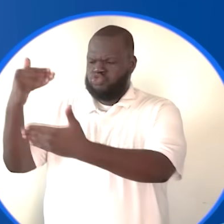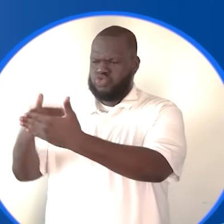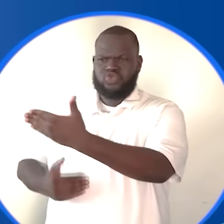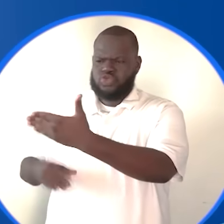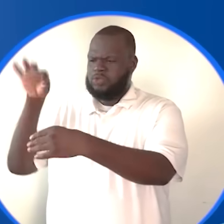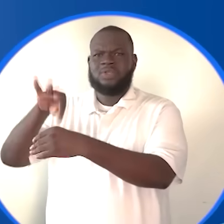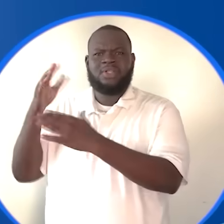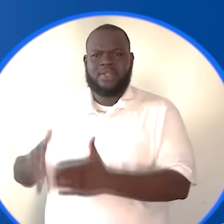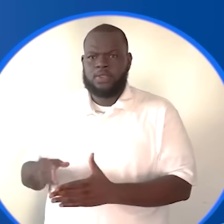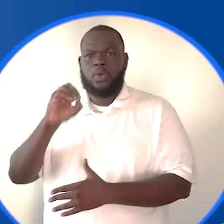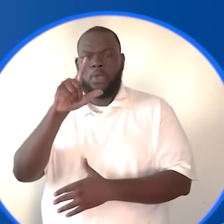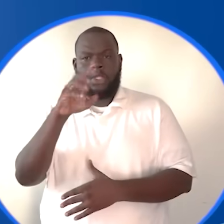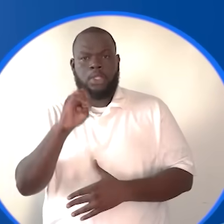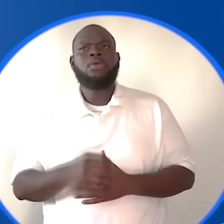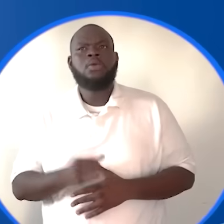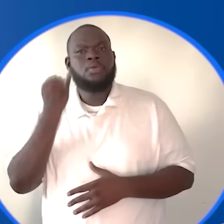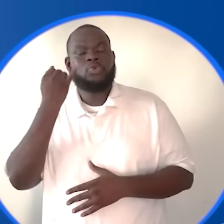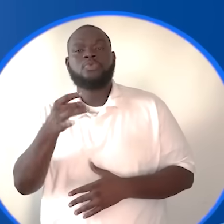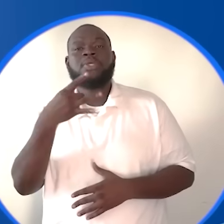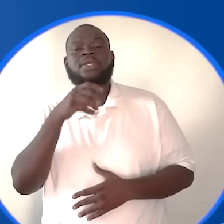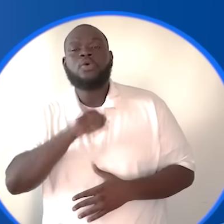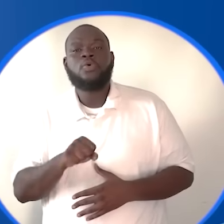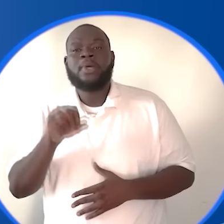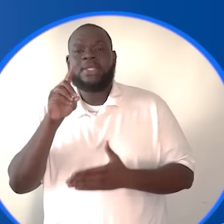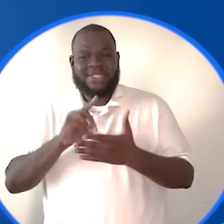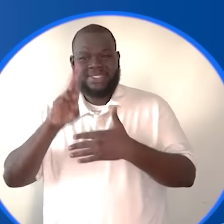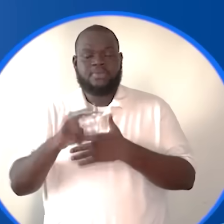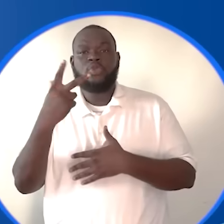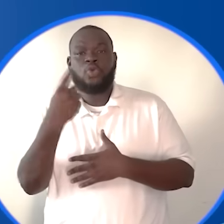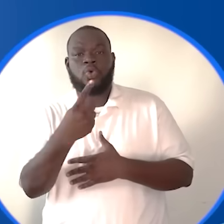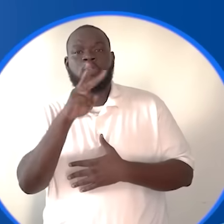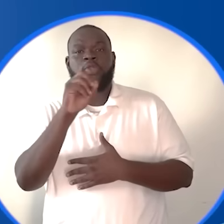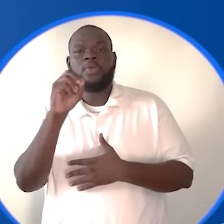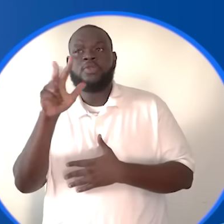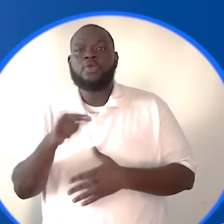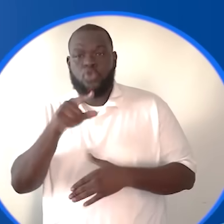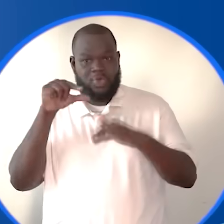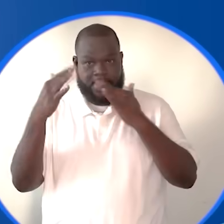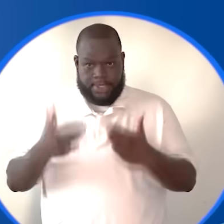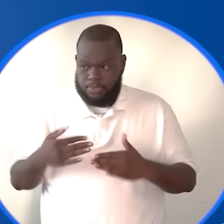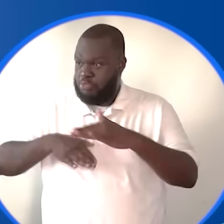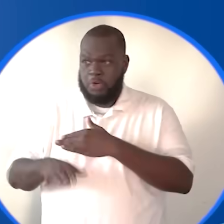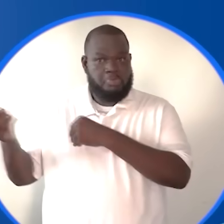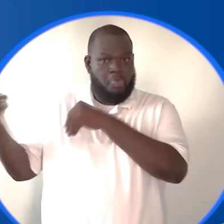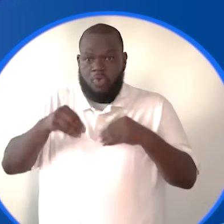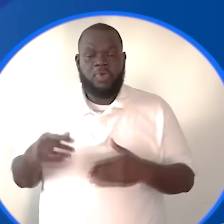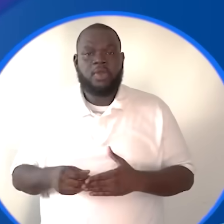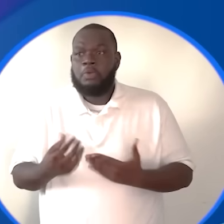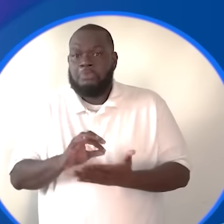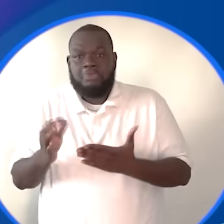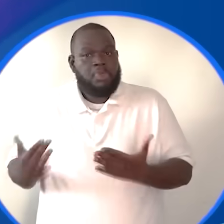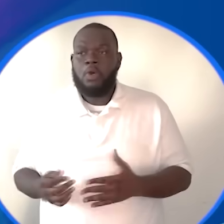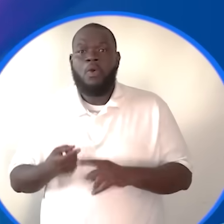by December 31st, 2023, and you are a Guyanese citizen by birth, descent, or naturalization, or a citizen from a